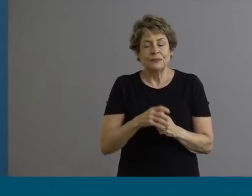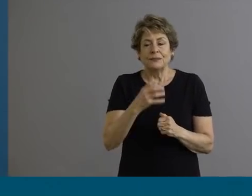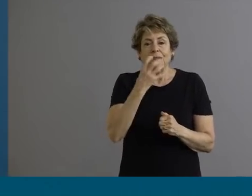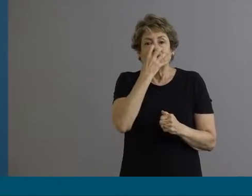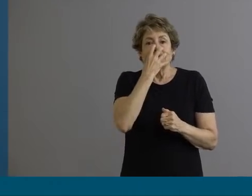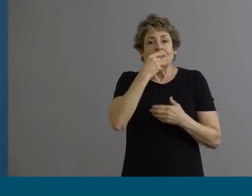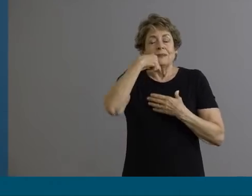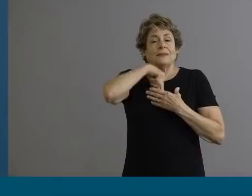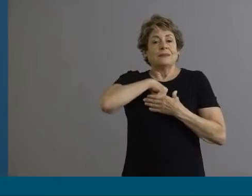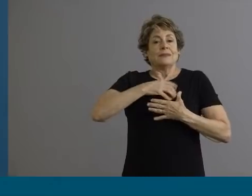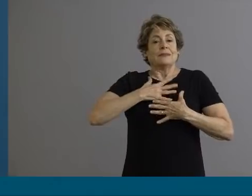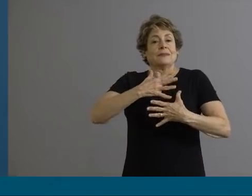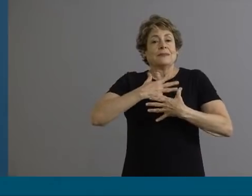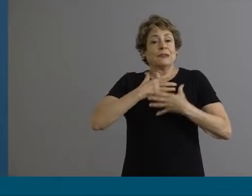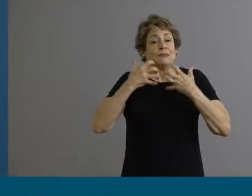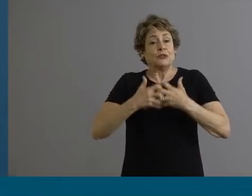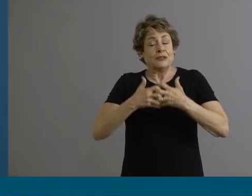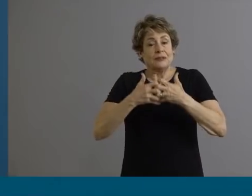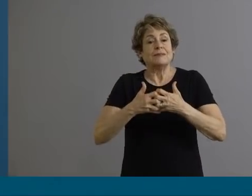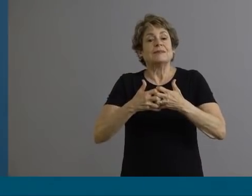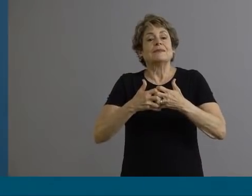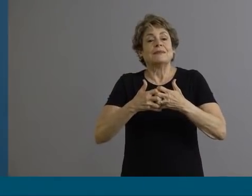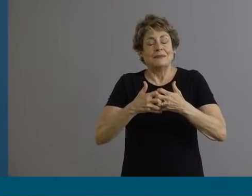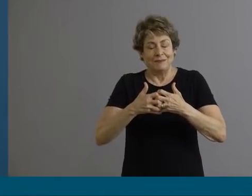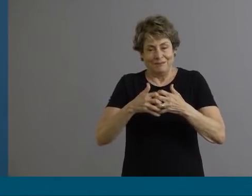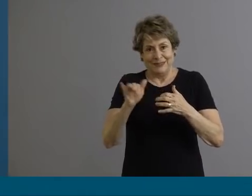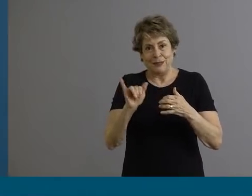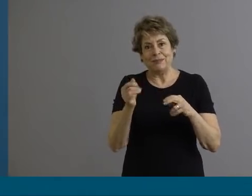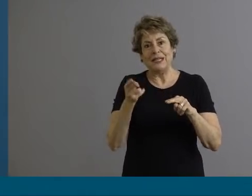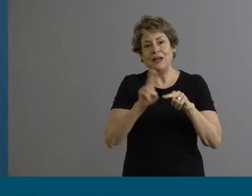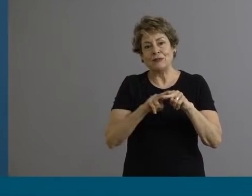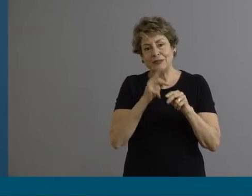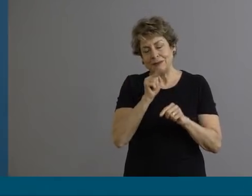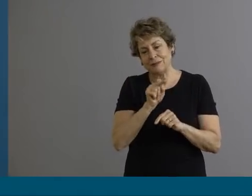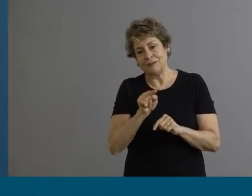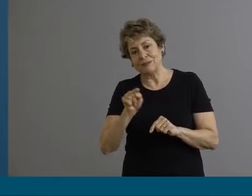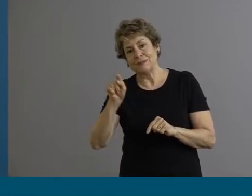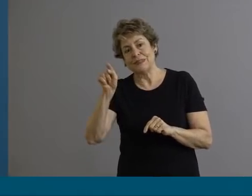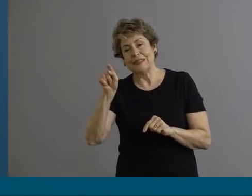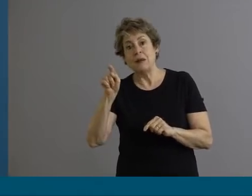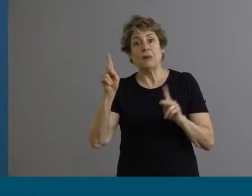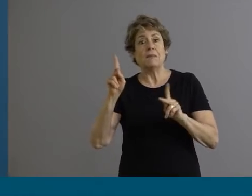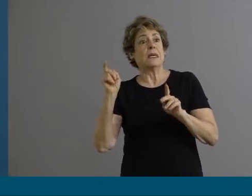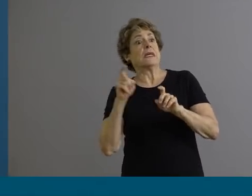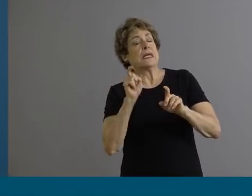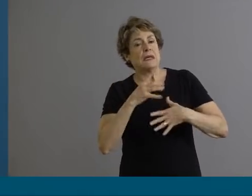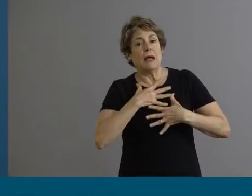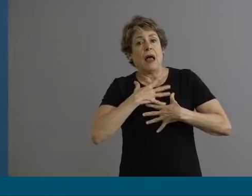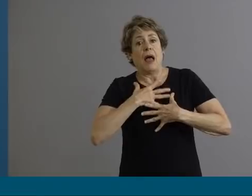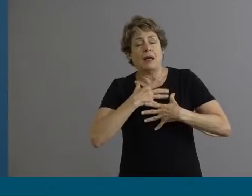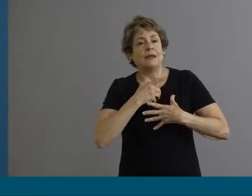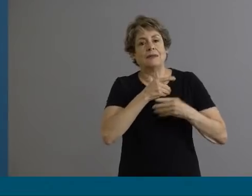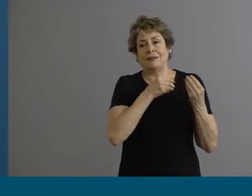need these ventilators, and that is increasing as well.